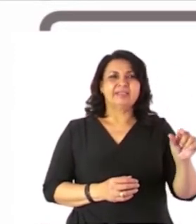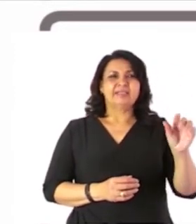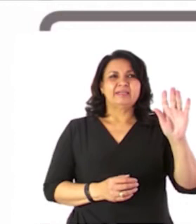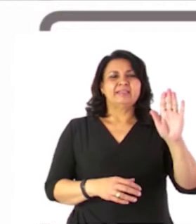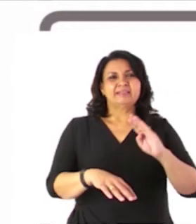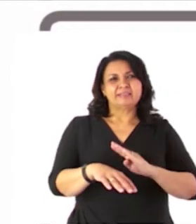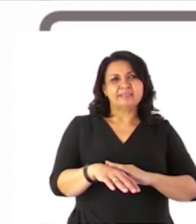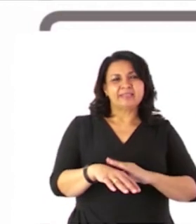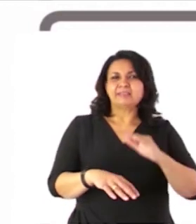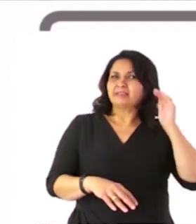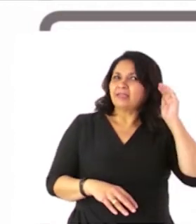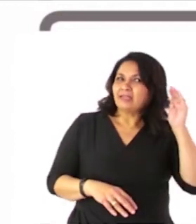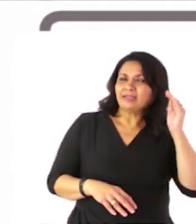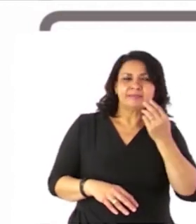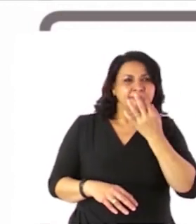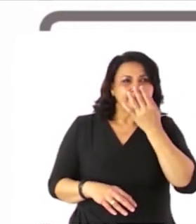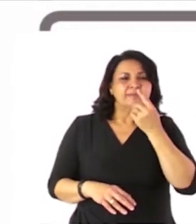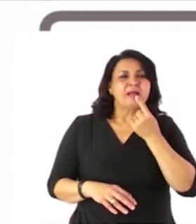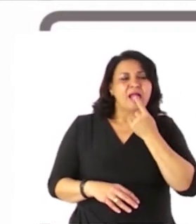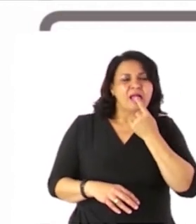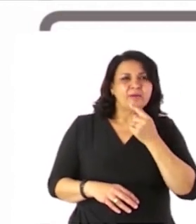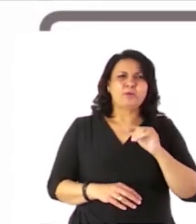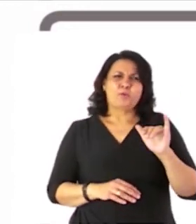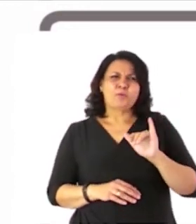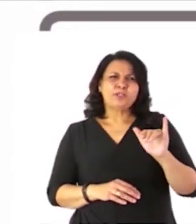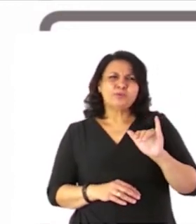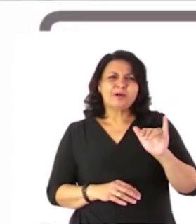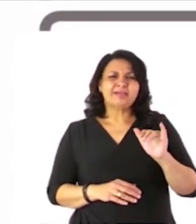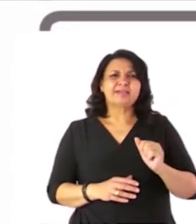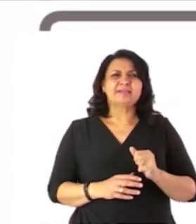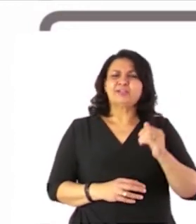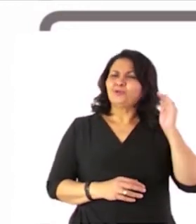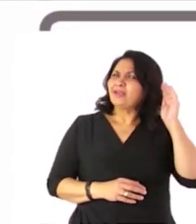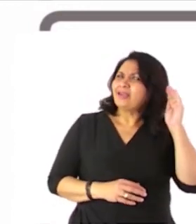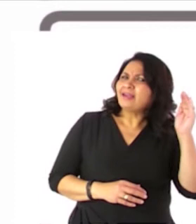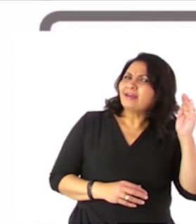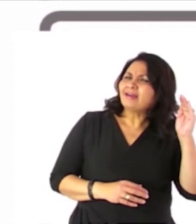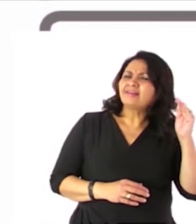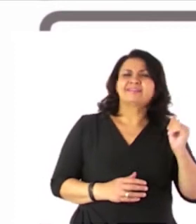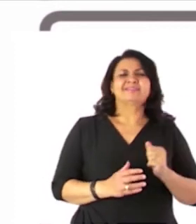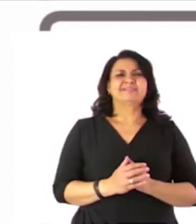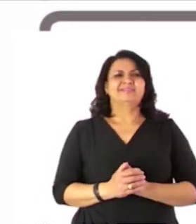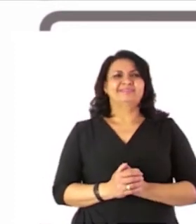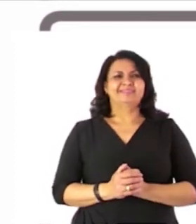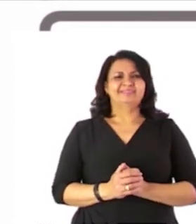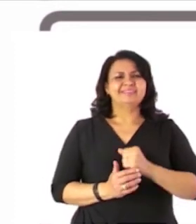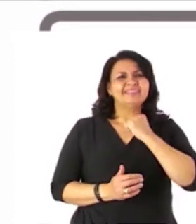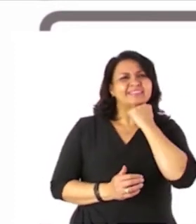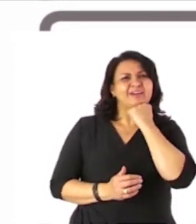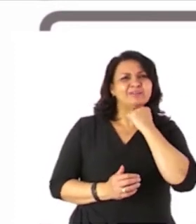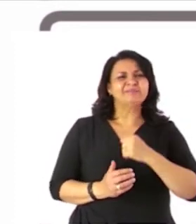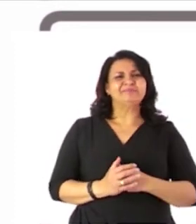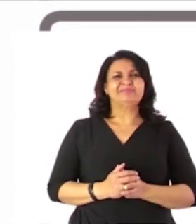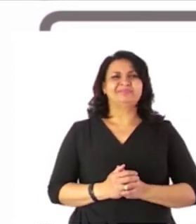ear, the nose, and the mouth. What are you going to use to hear the sound? Well